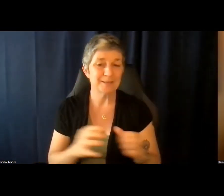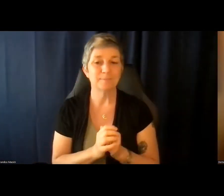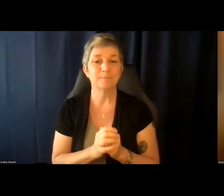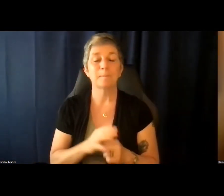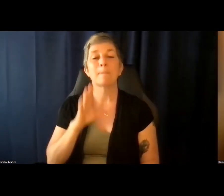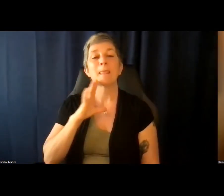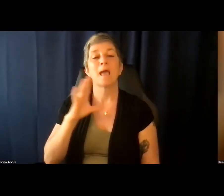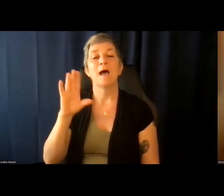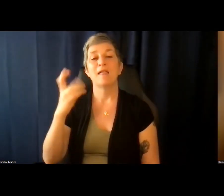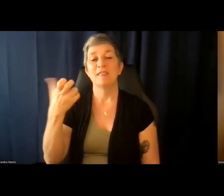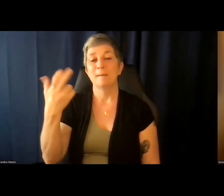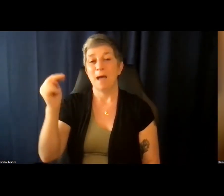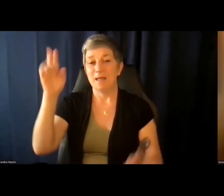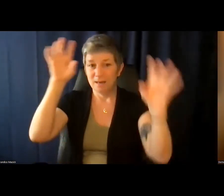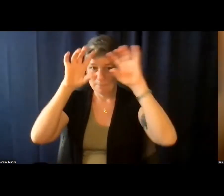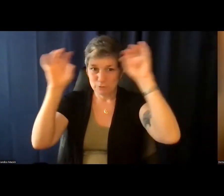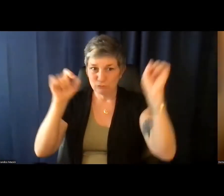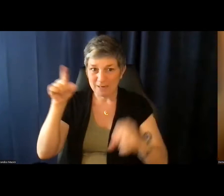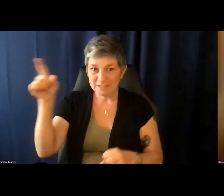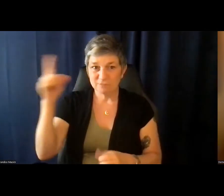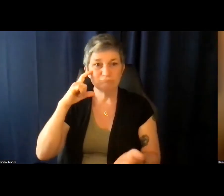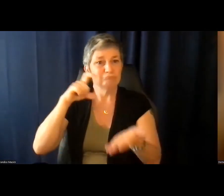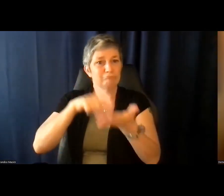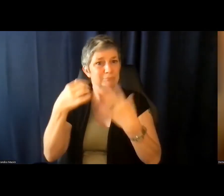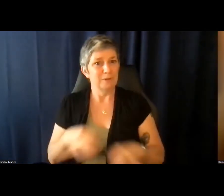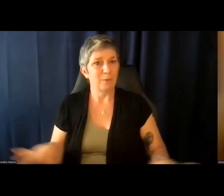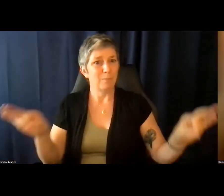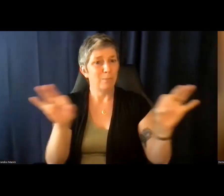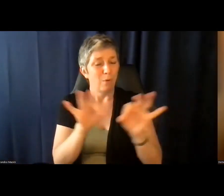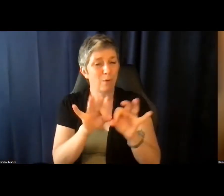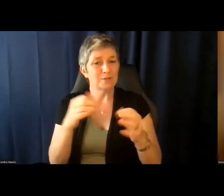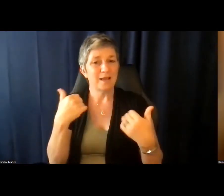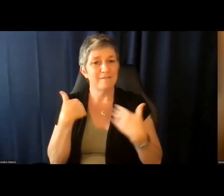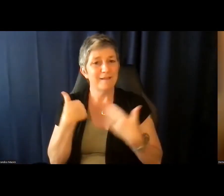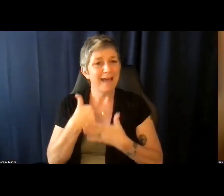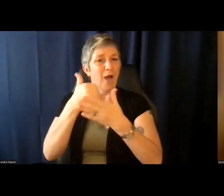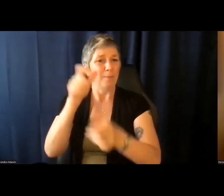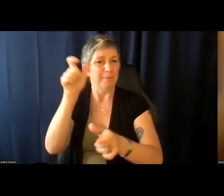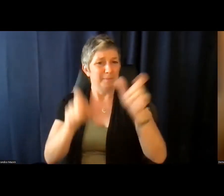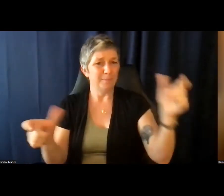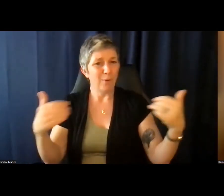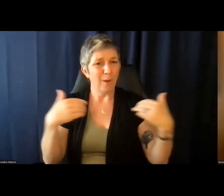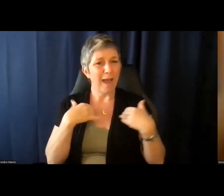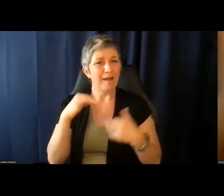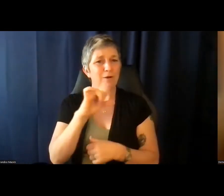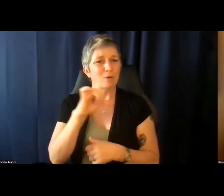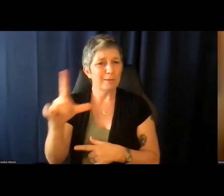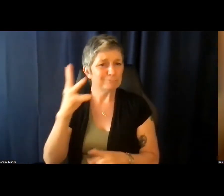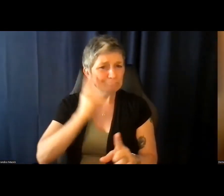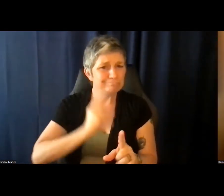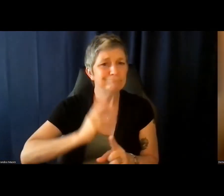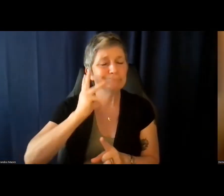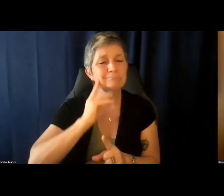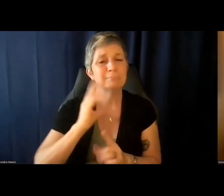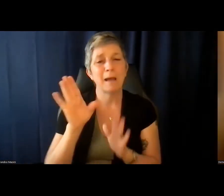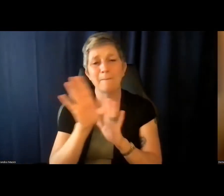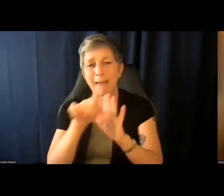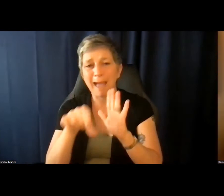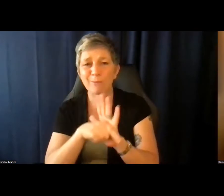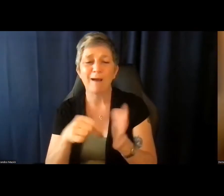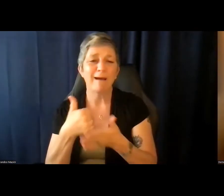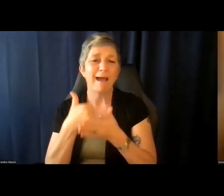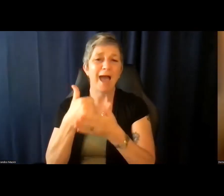administration recognizes the importance of helping persons who have criminal involvement, helping them